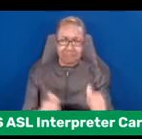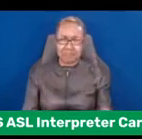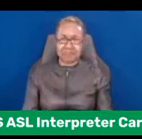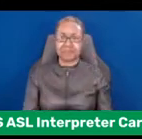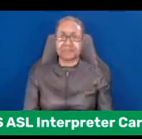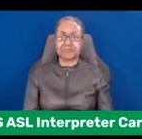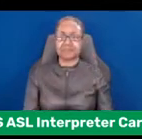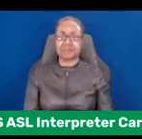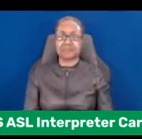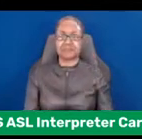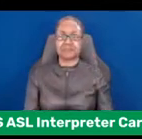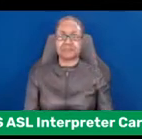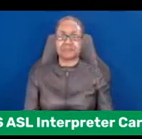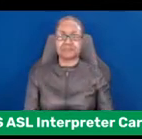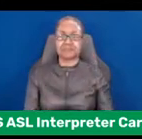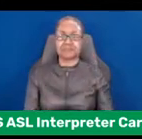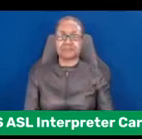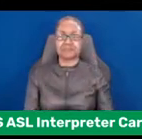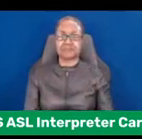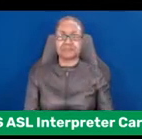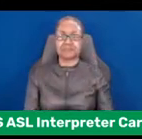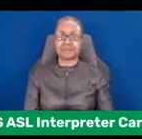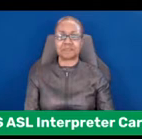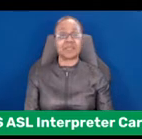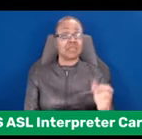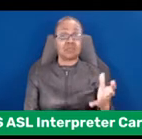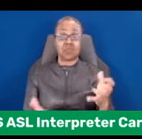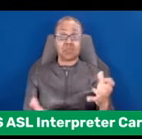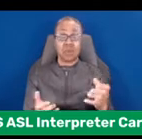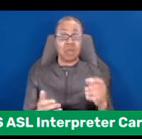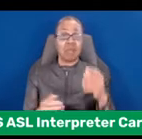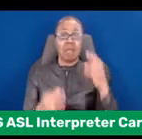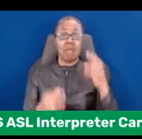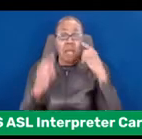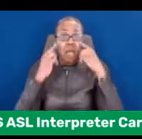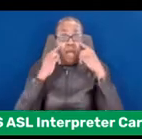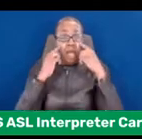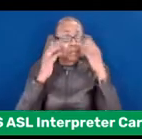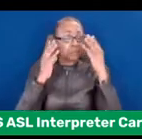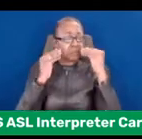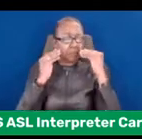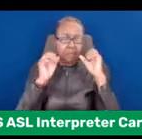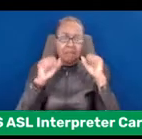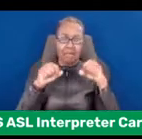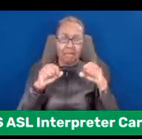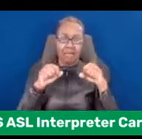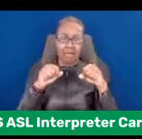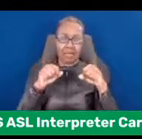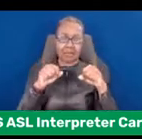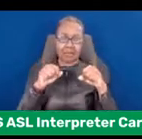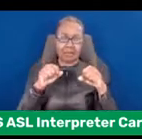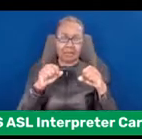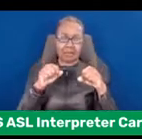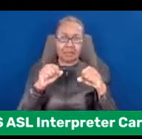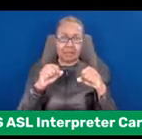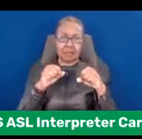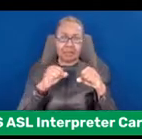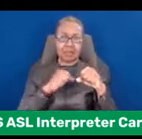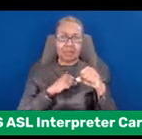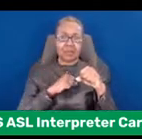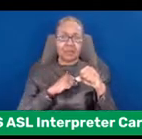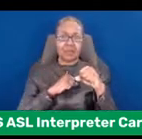Once again, if you feel led to, close your eyes and take your mind's eye and your